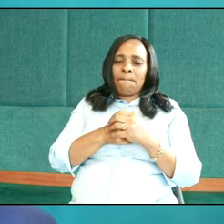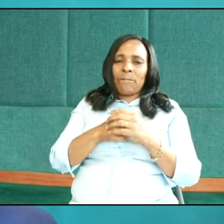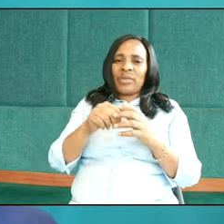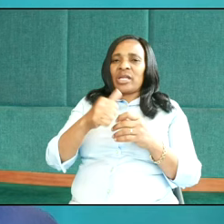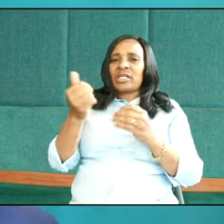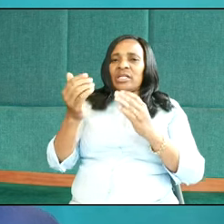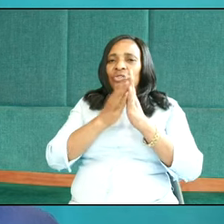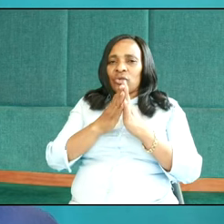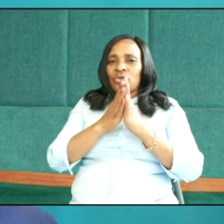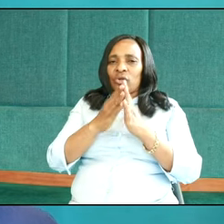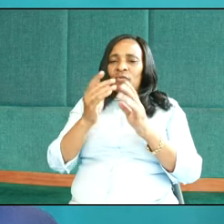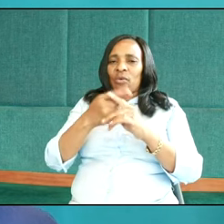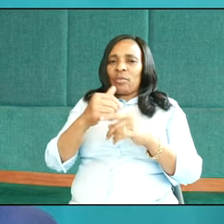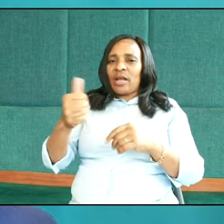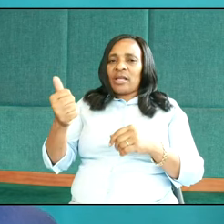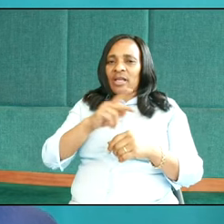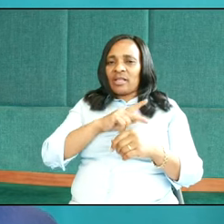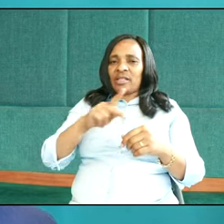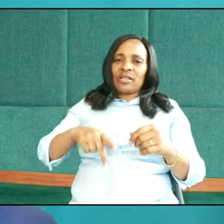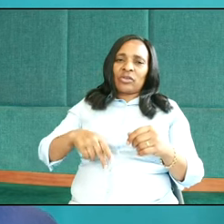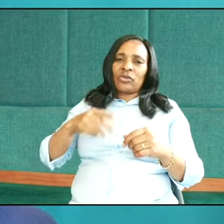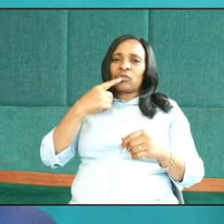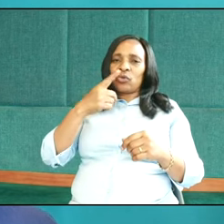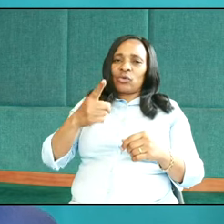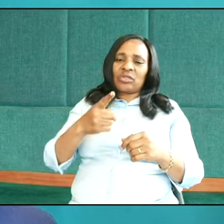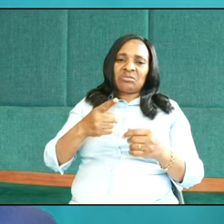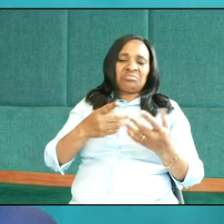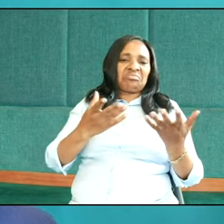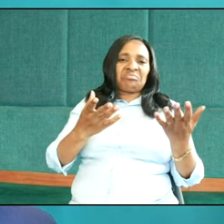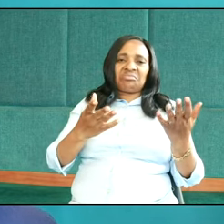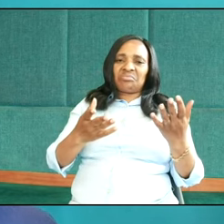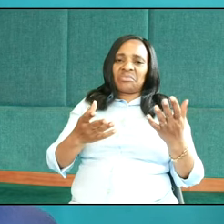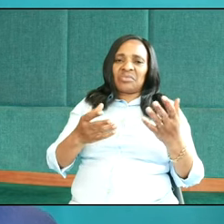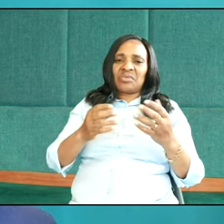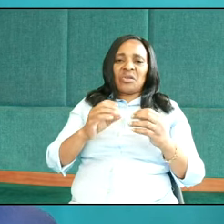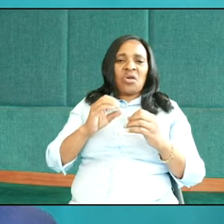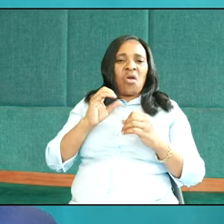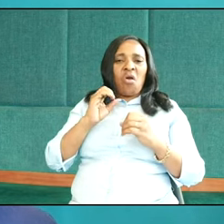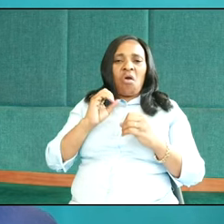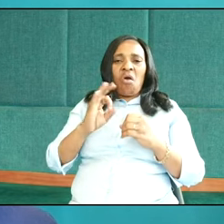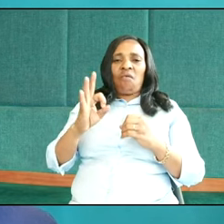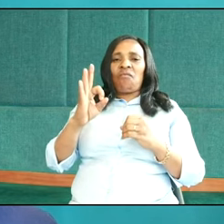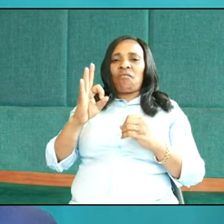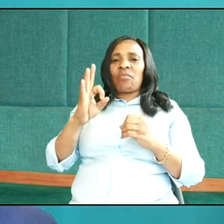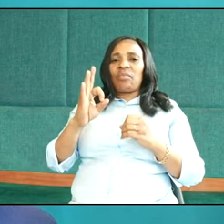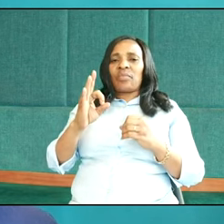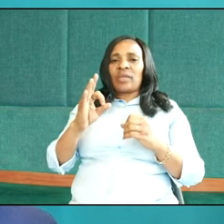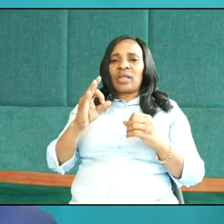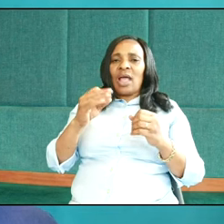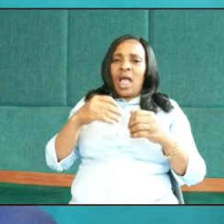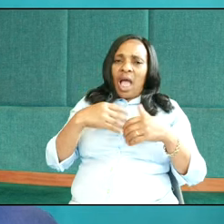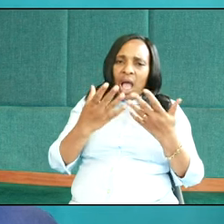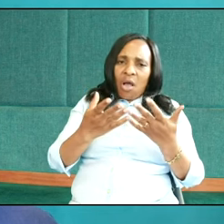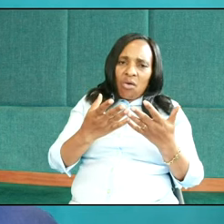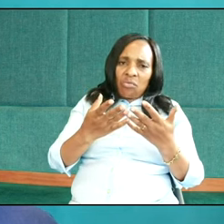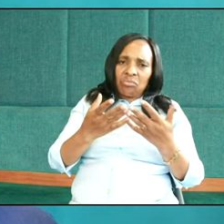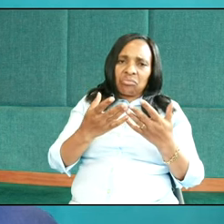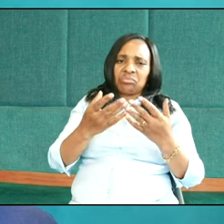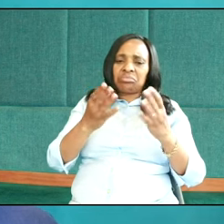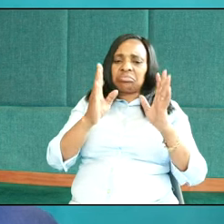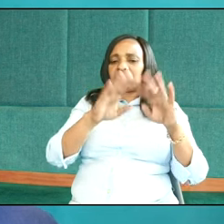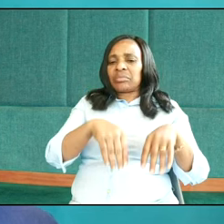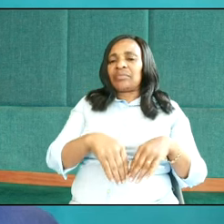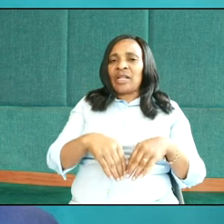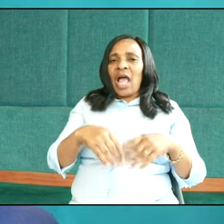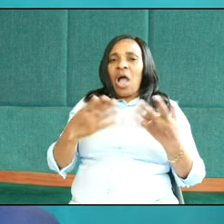another story from another king who was also told off, and perhaps just see how he reacted. And this is the story of